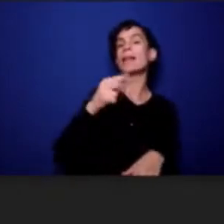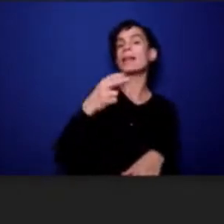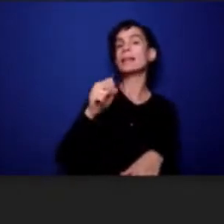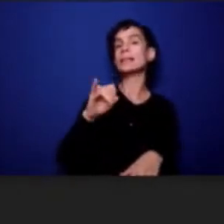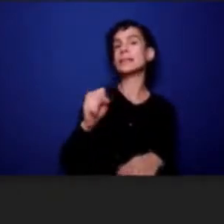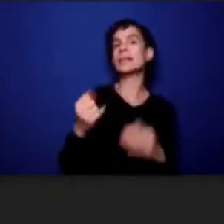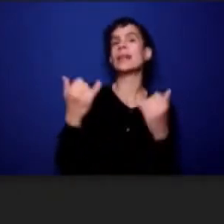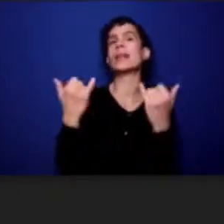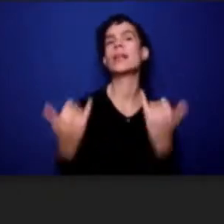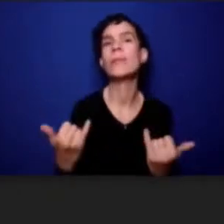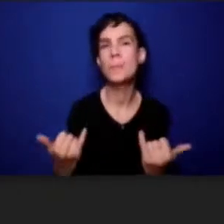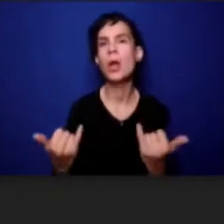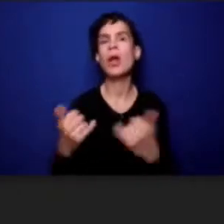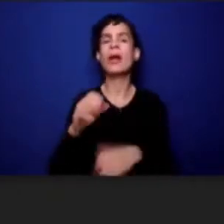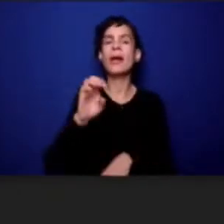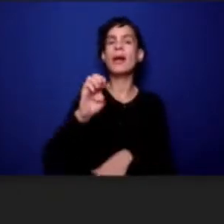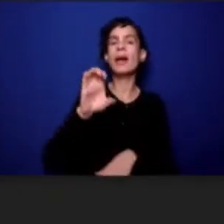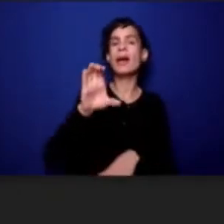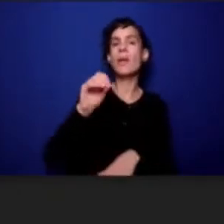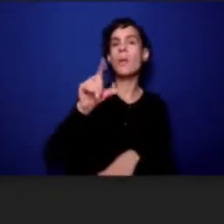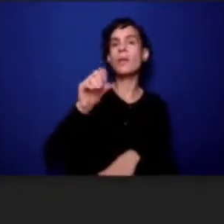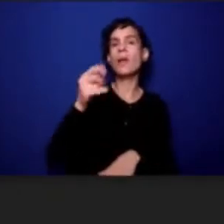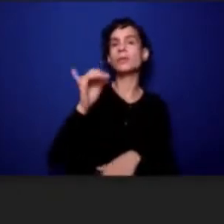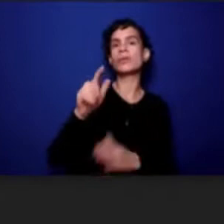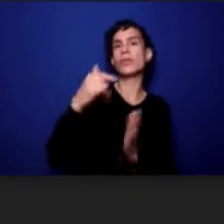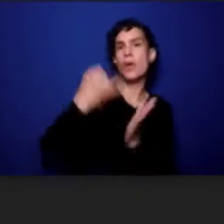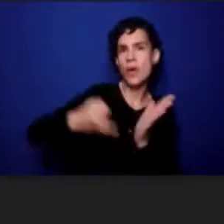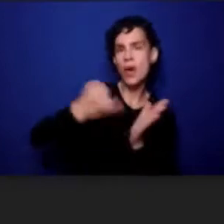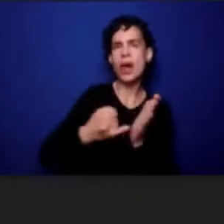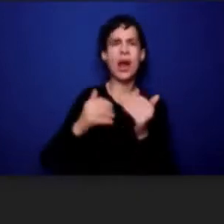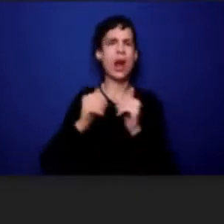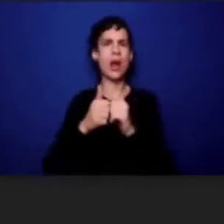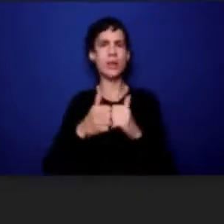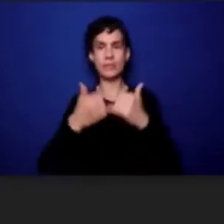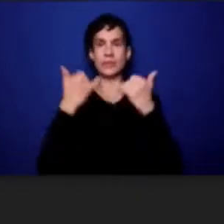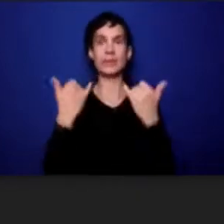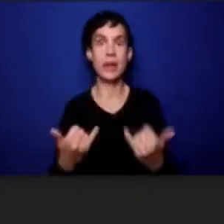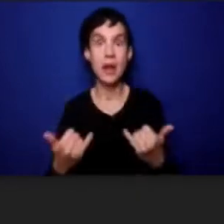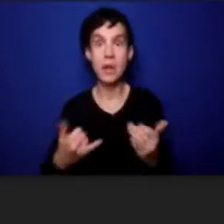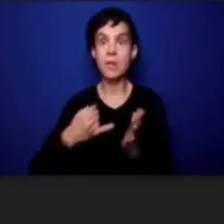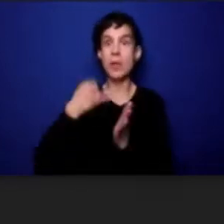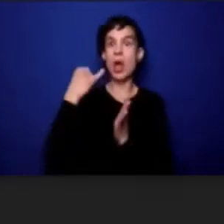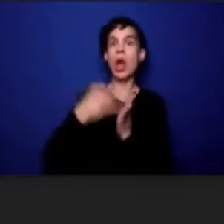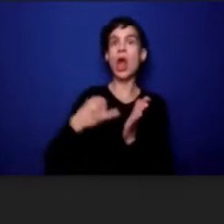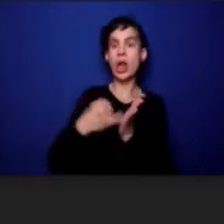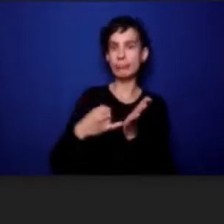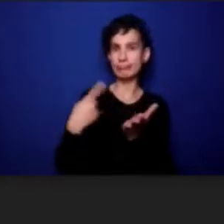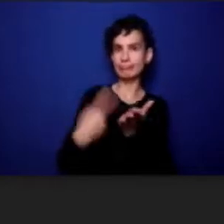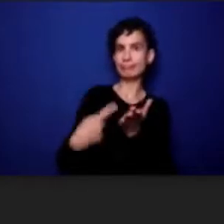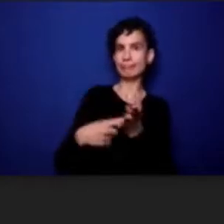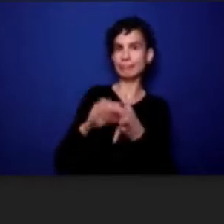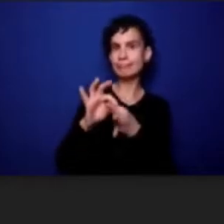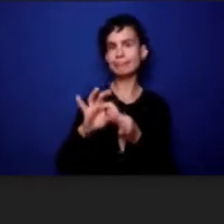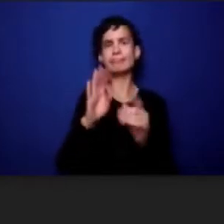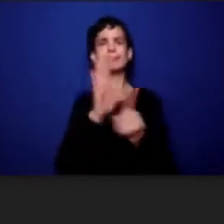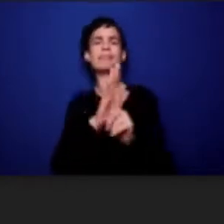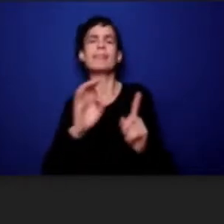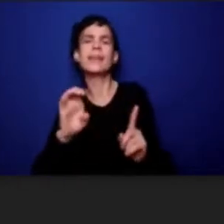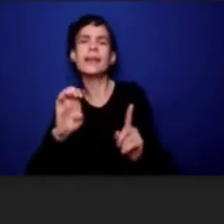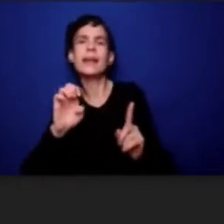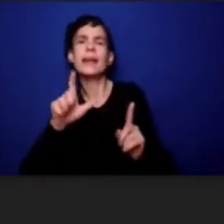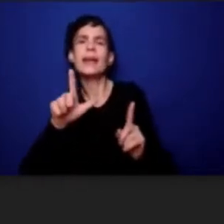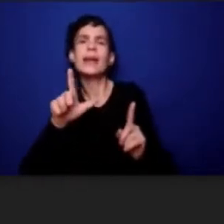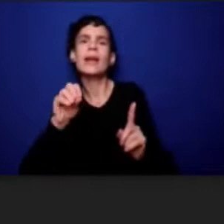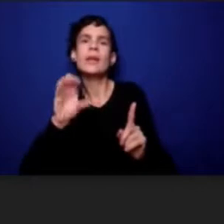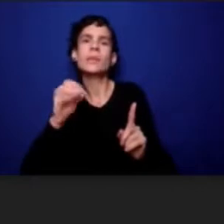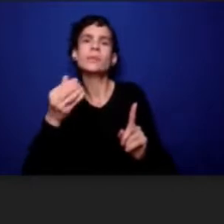ecological art and, you know, looking at how contemporary ecological artists talk about ecological loss